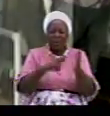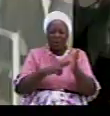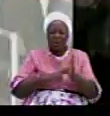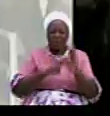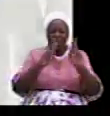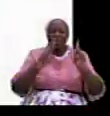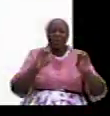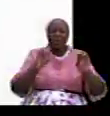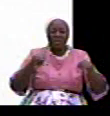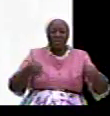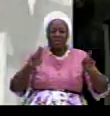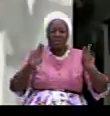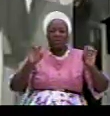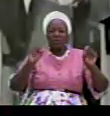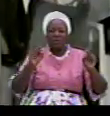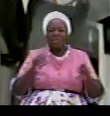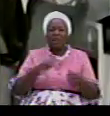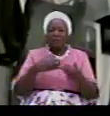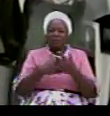right now.